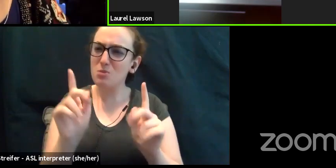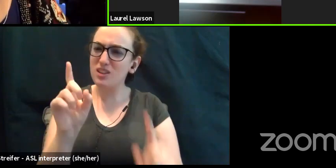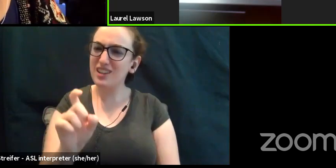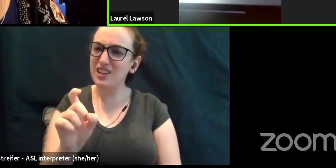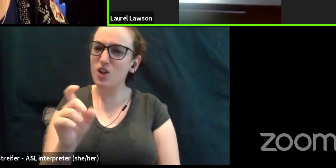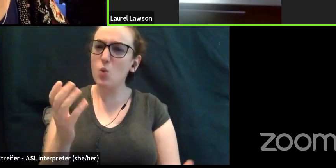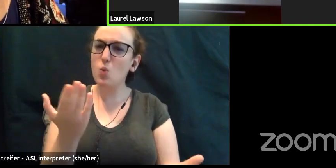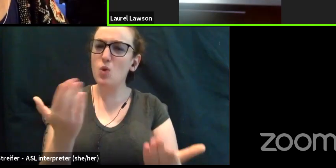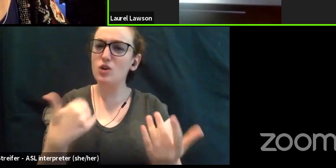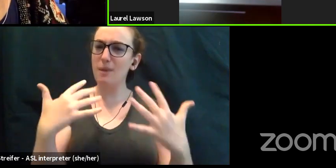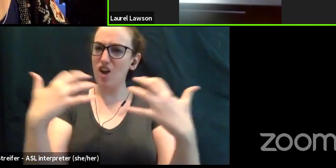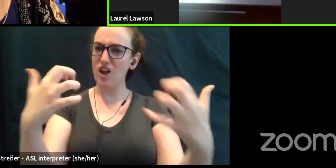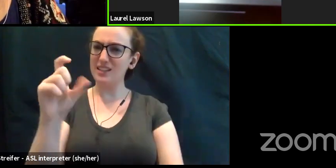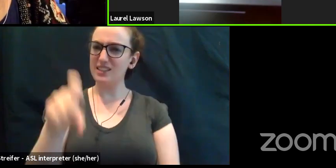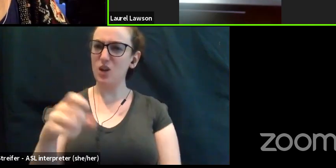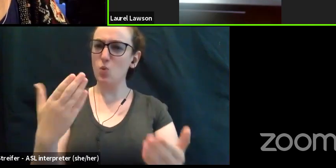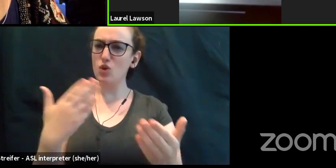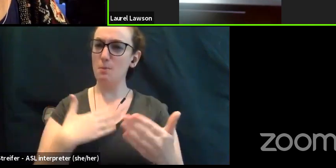do my audience need?